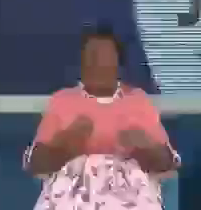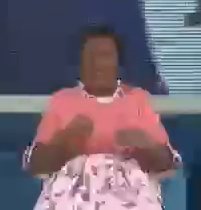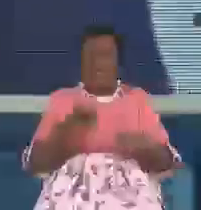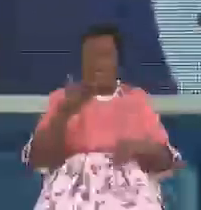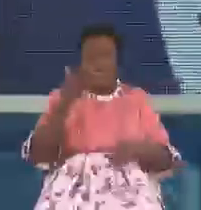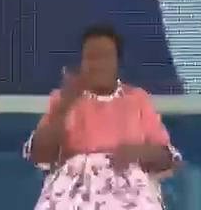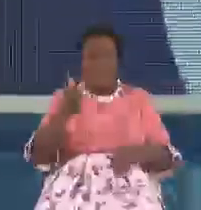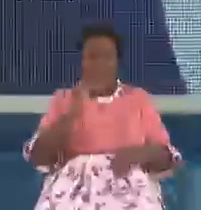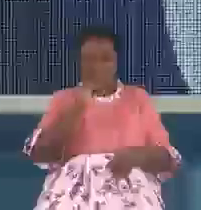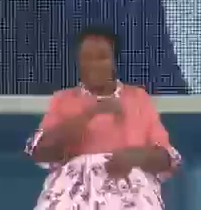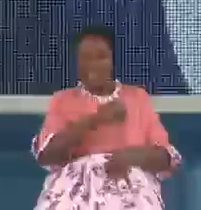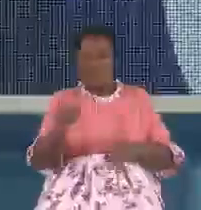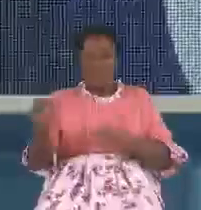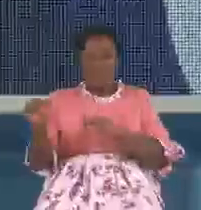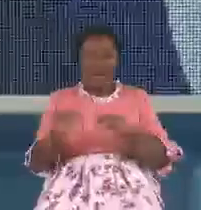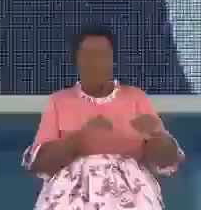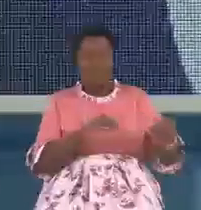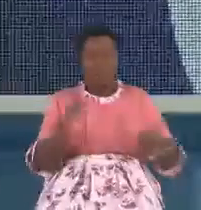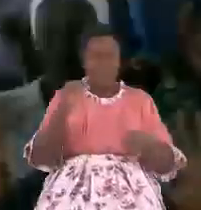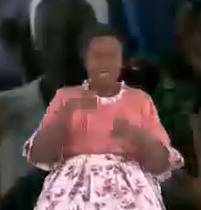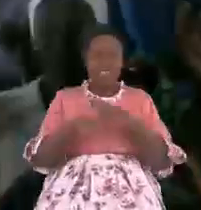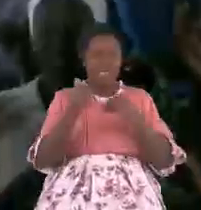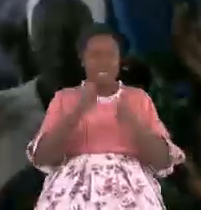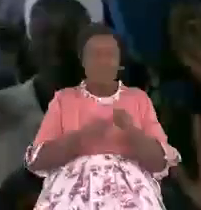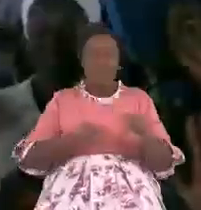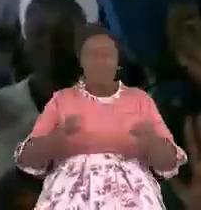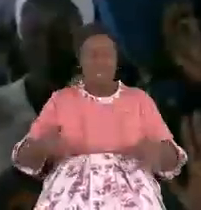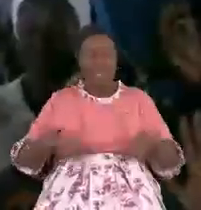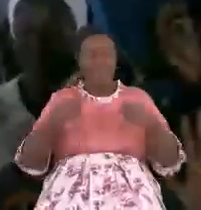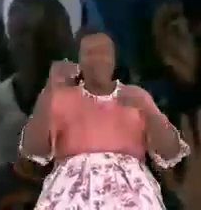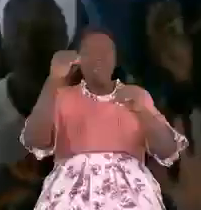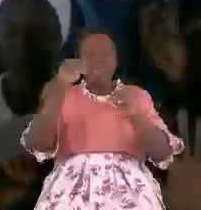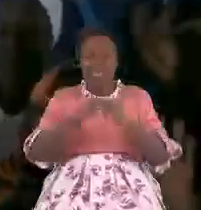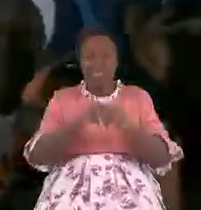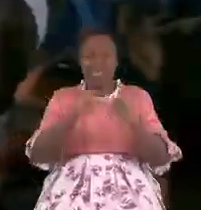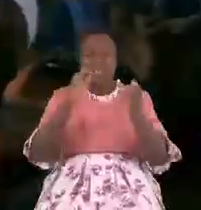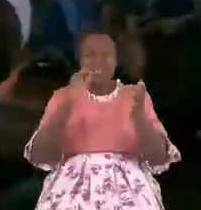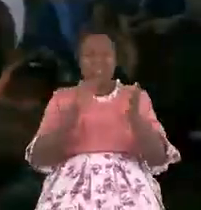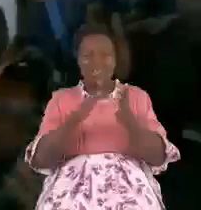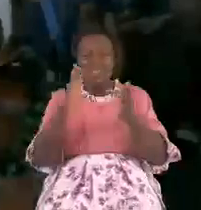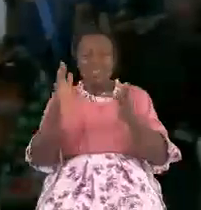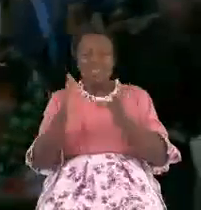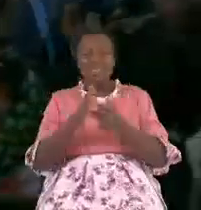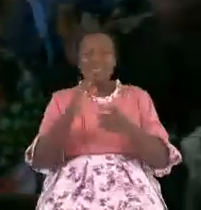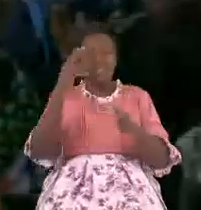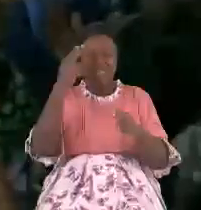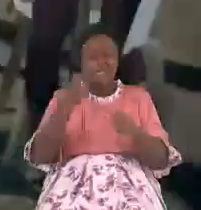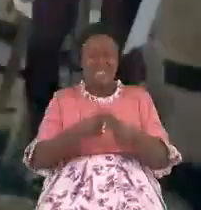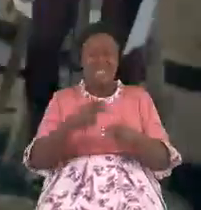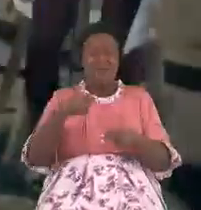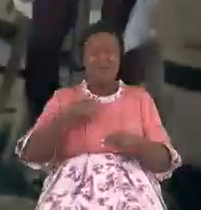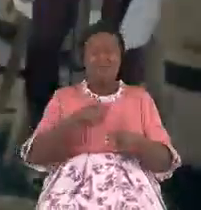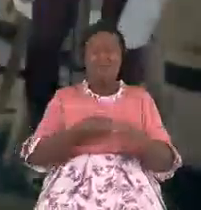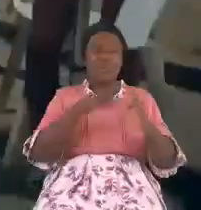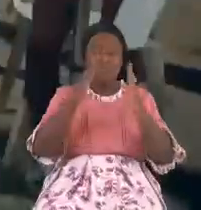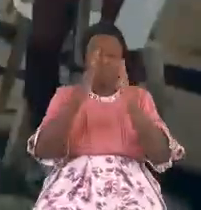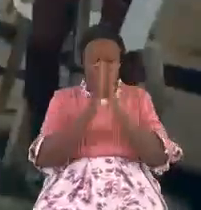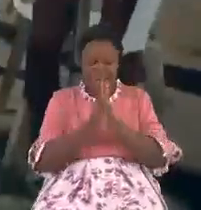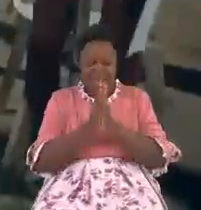a performance in every life in jesus name we pray